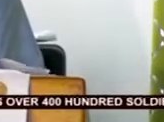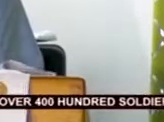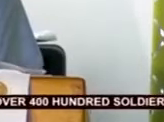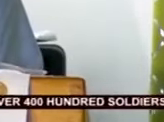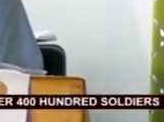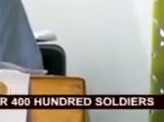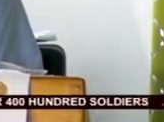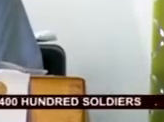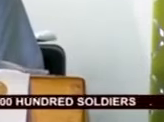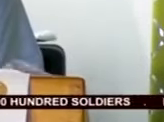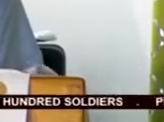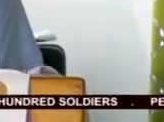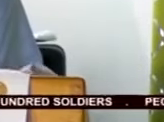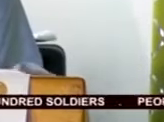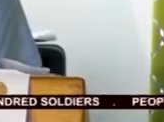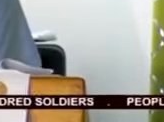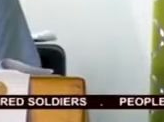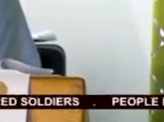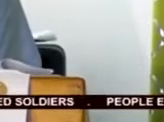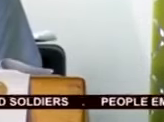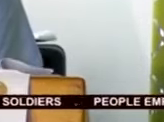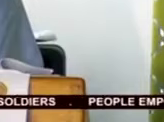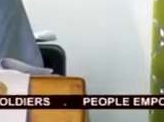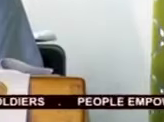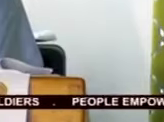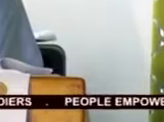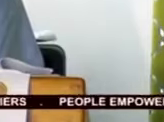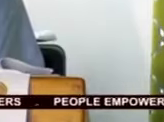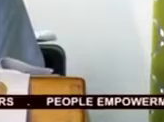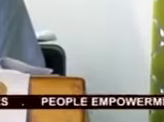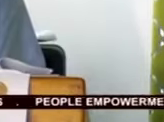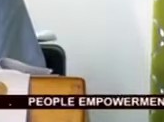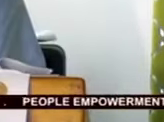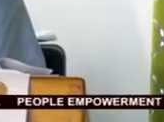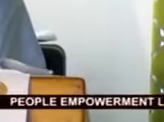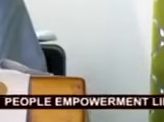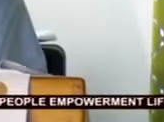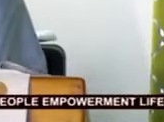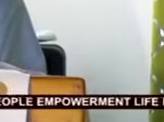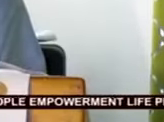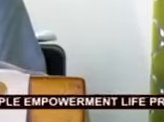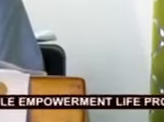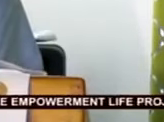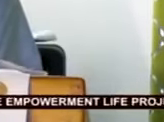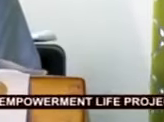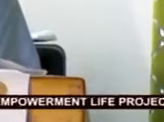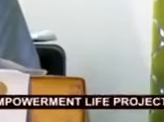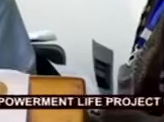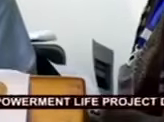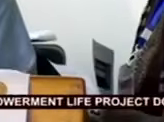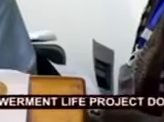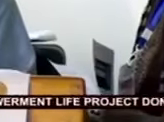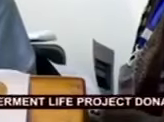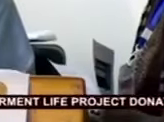ibe lori ngala ako jawel te lafla wala ke tolu fo anim fanan ke la lodu la yitandi aw khairan wa faqahum